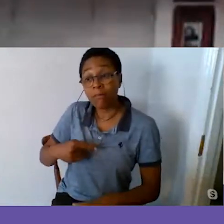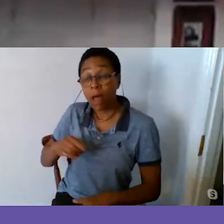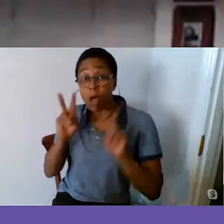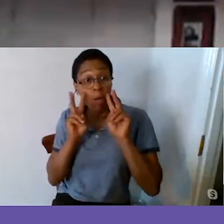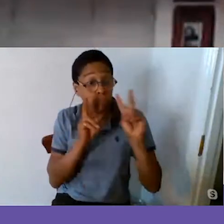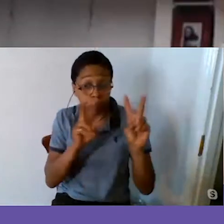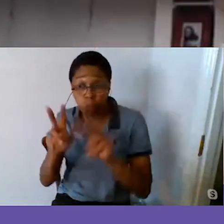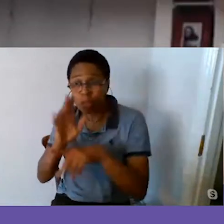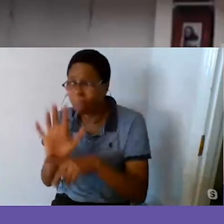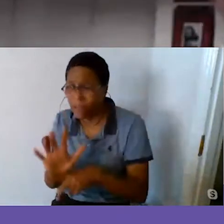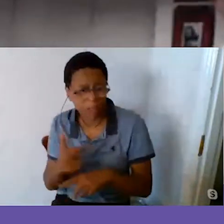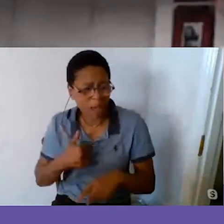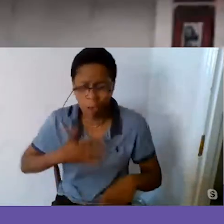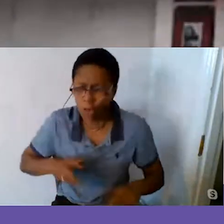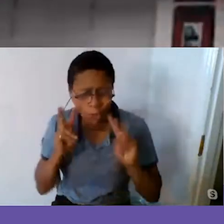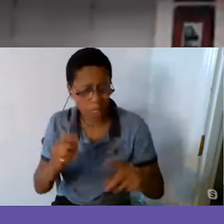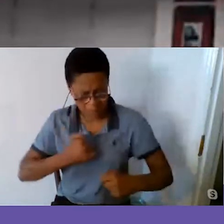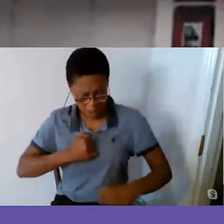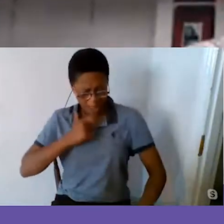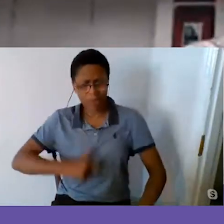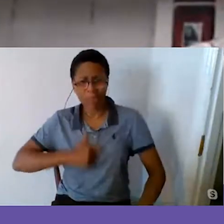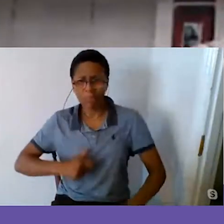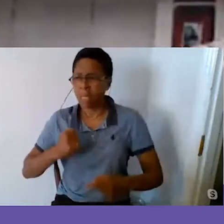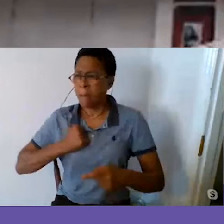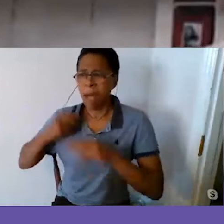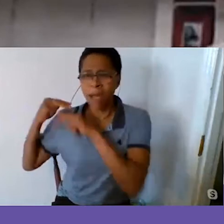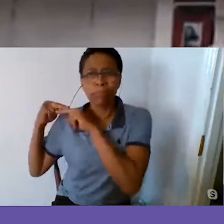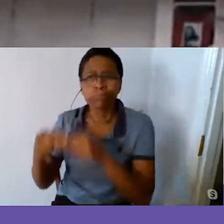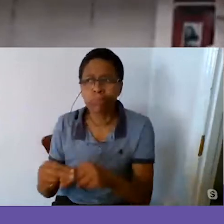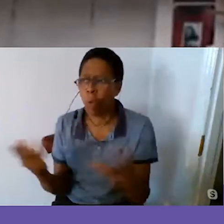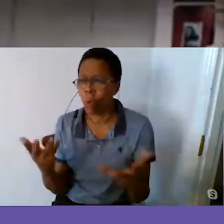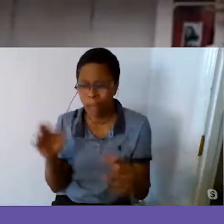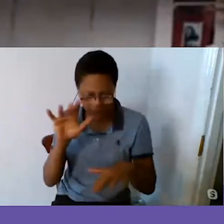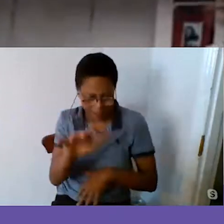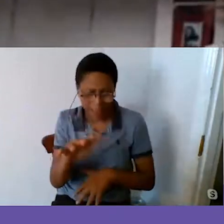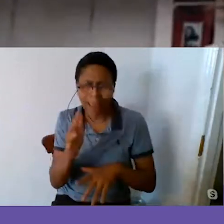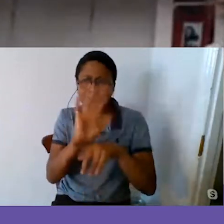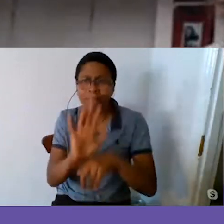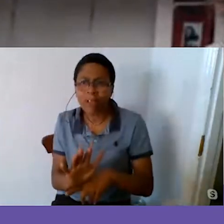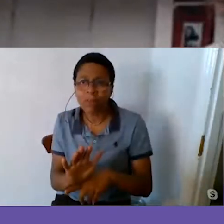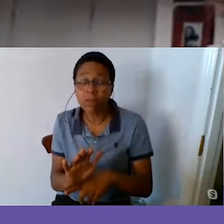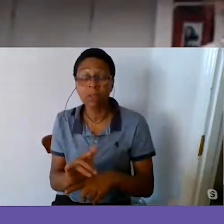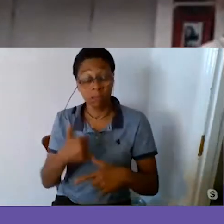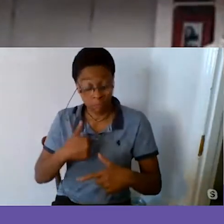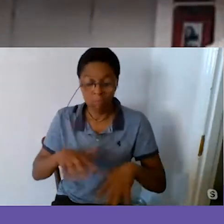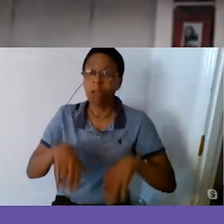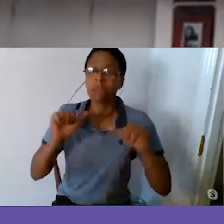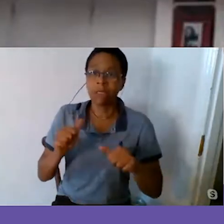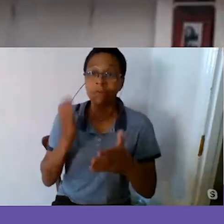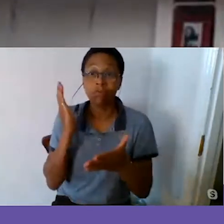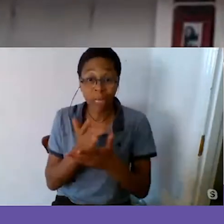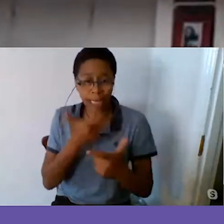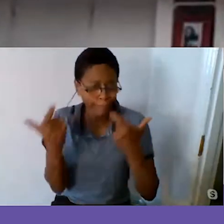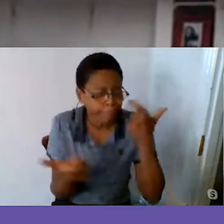seeing a large part of my identity, my heritage represented in what I was watching. So yeah, I started like actively